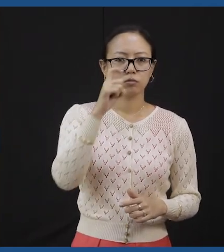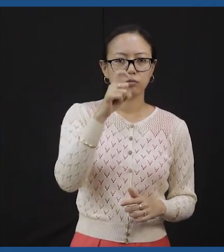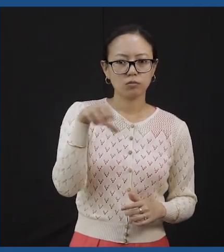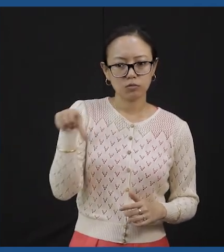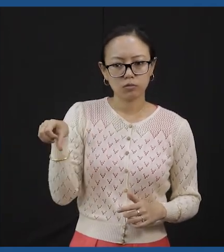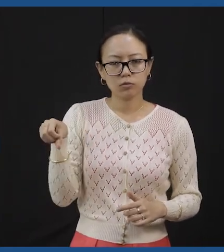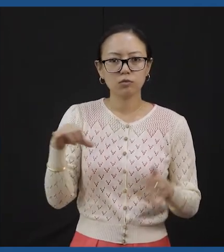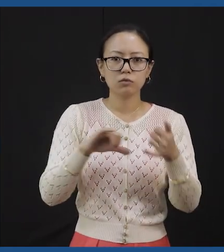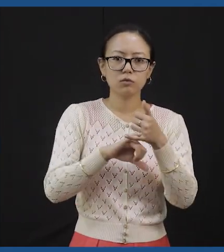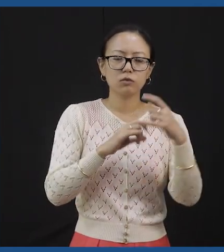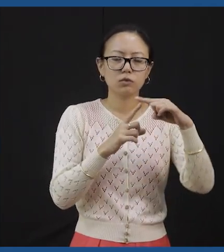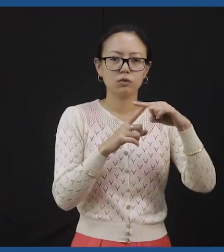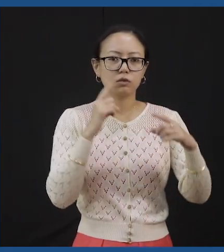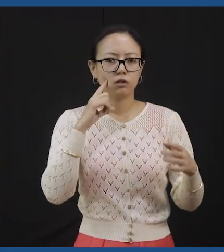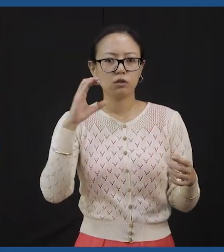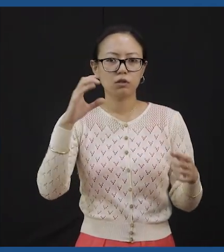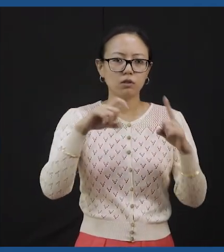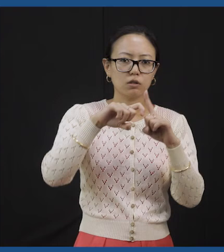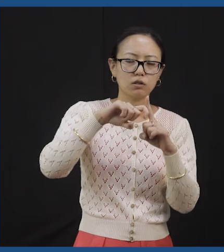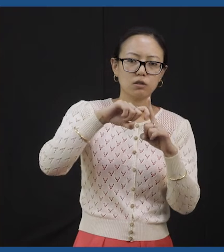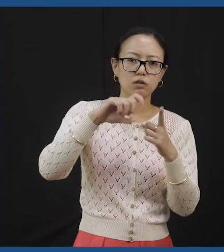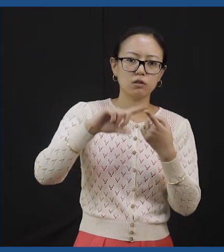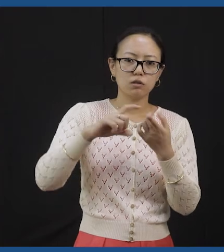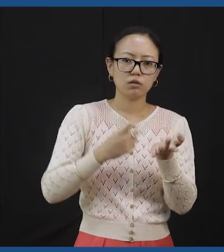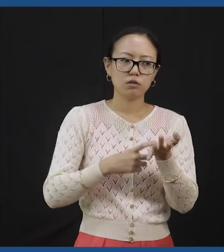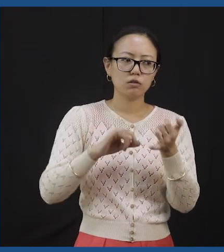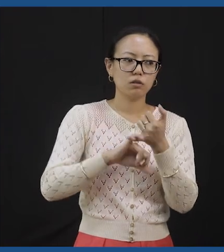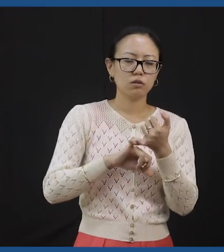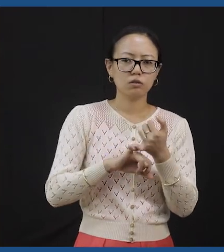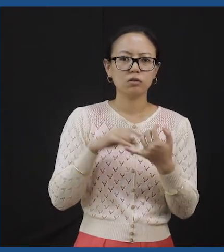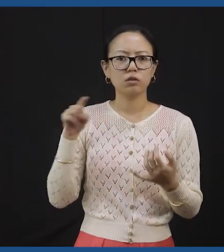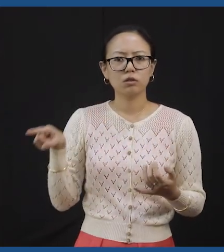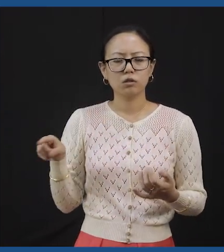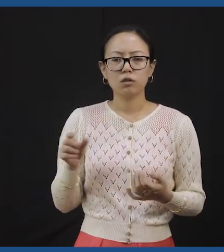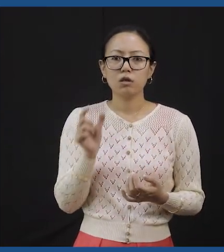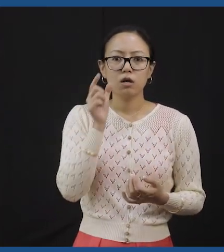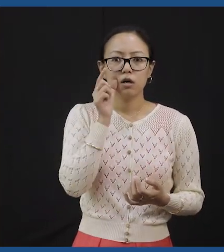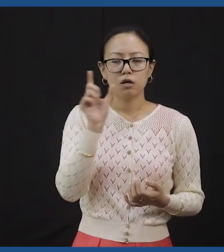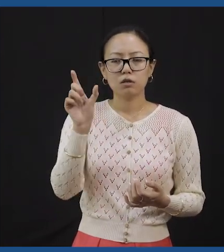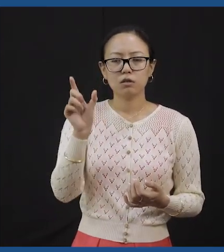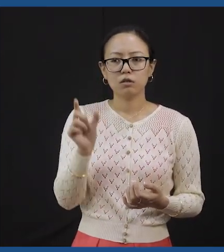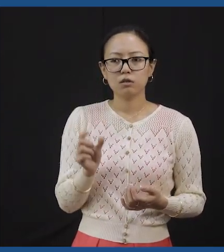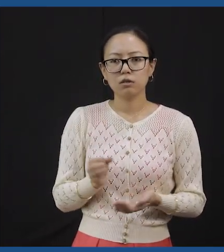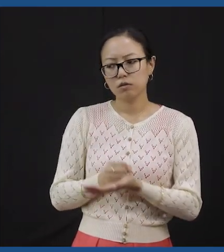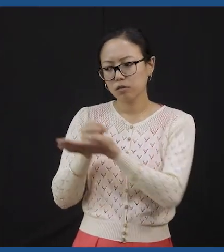He got 21 more from his uncle. He gave 16 to a